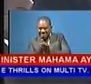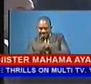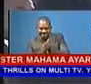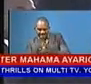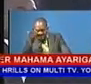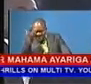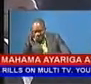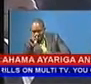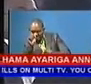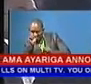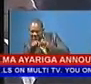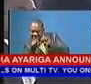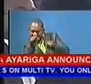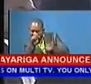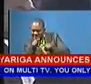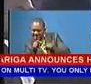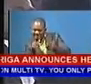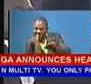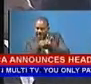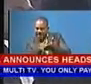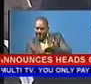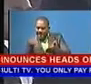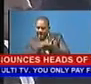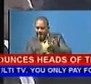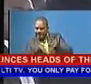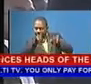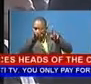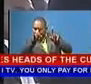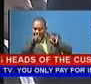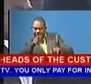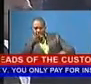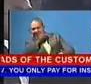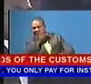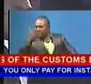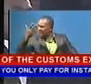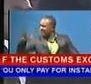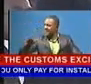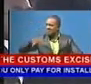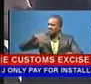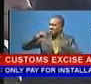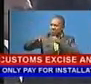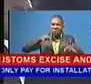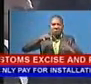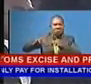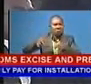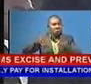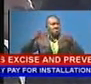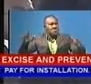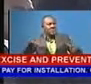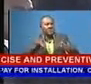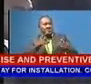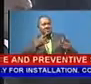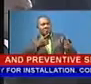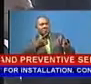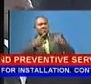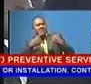to rehash matters in respect of which explanation has been given and the answers given in